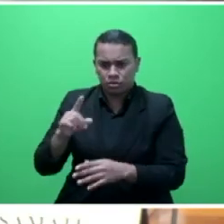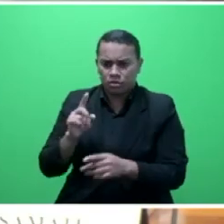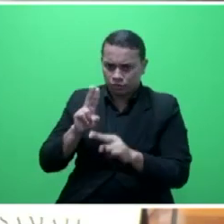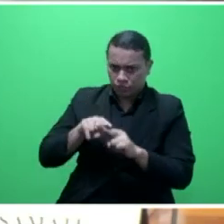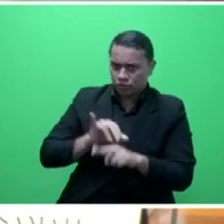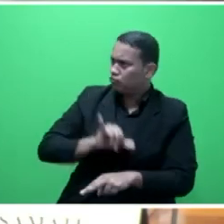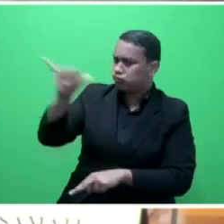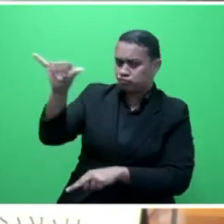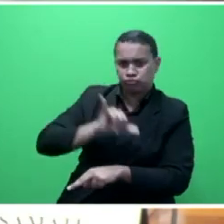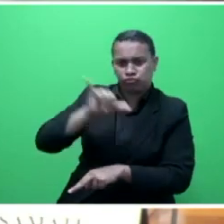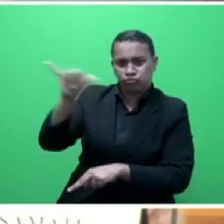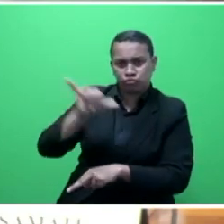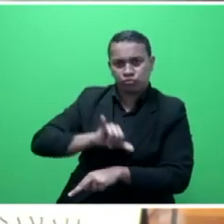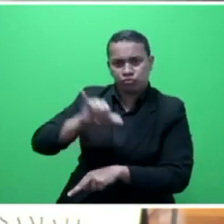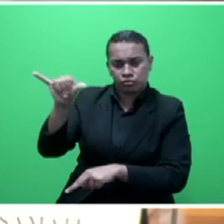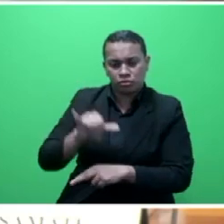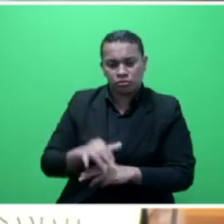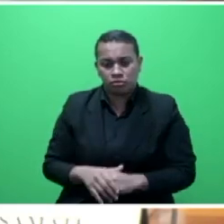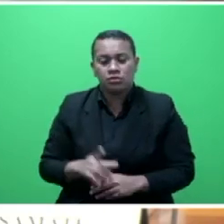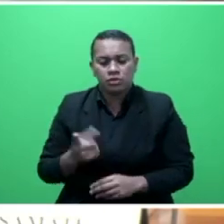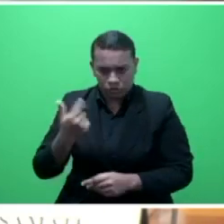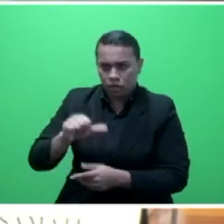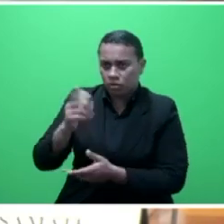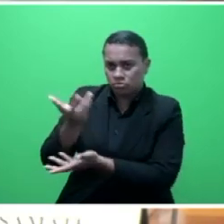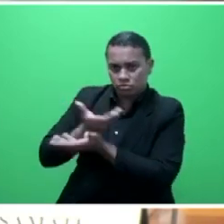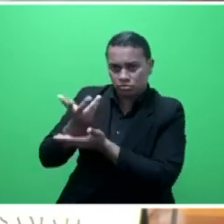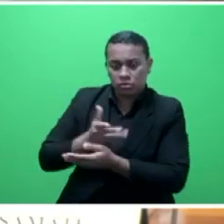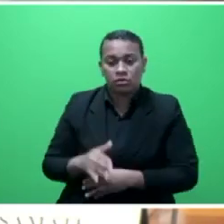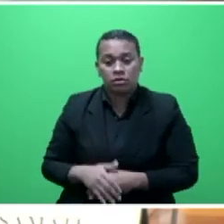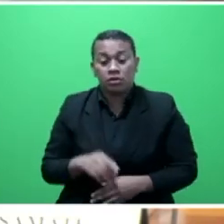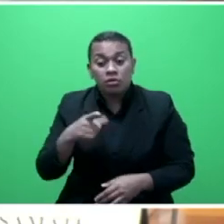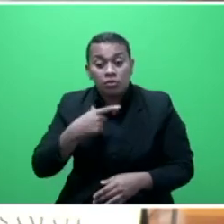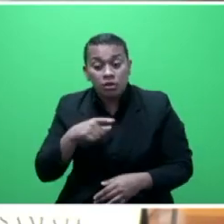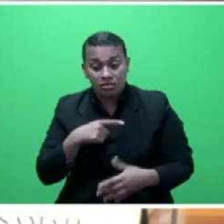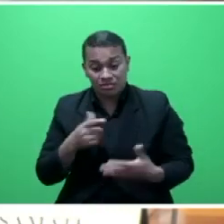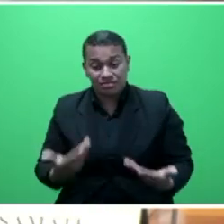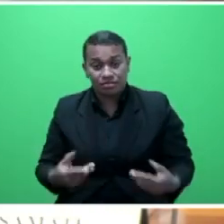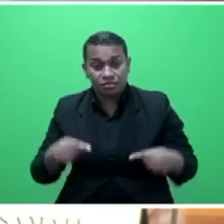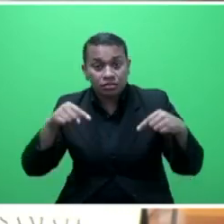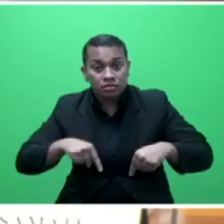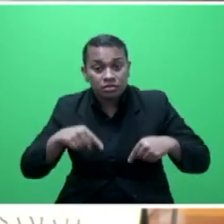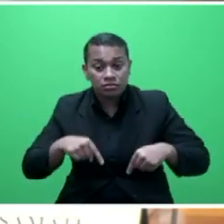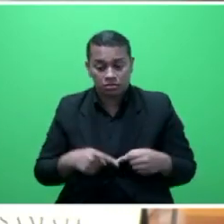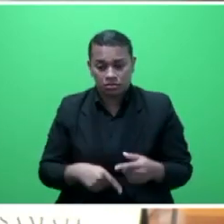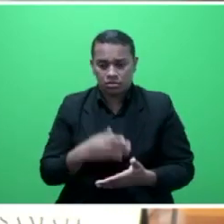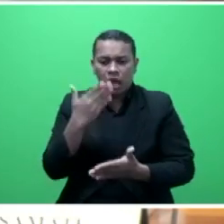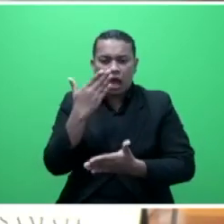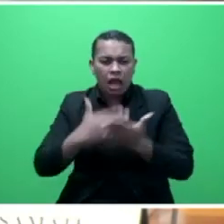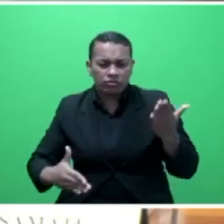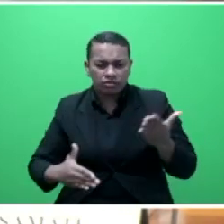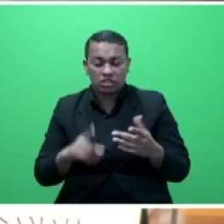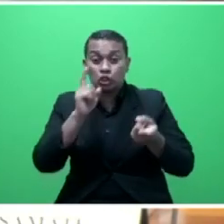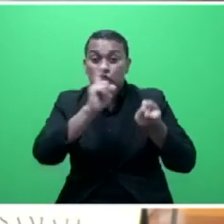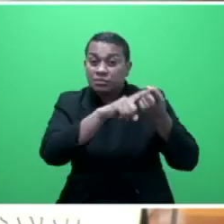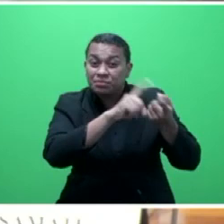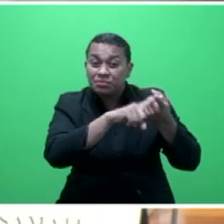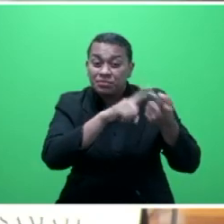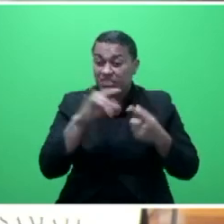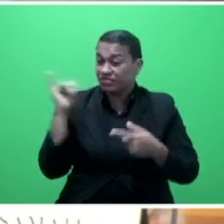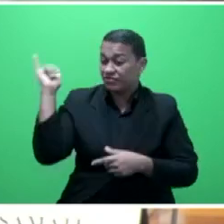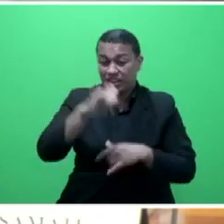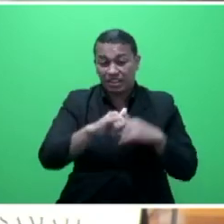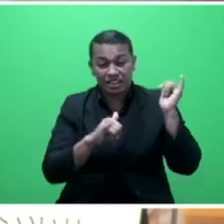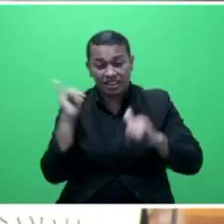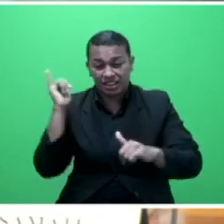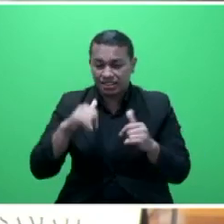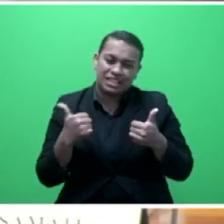visitors returning from Fiji. Because, Mr. Speaker, sir, half-price drinks and cheaper flights won't mean much if there aren't